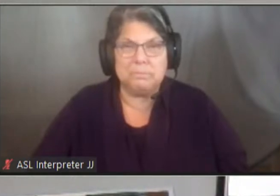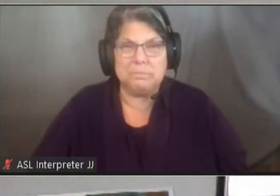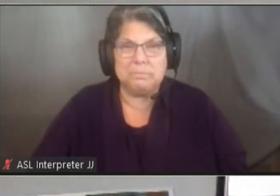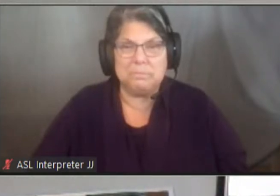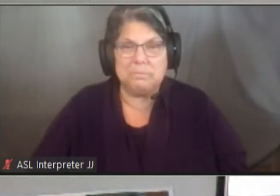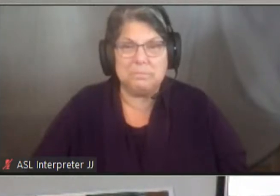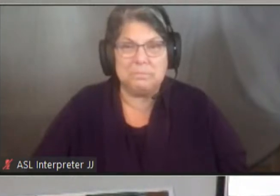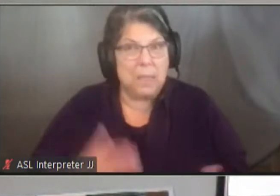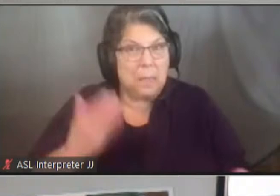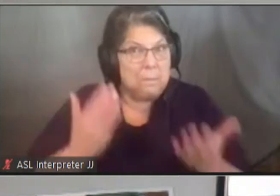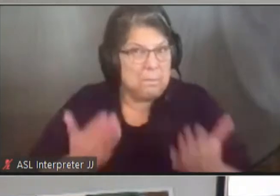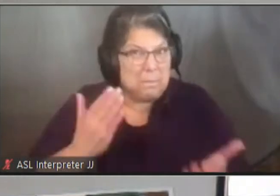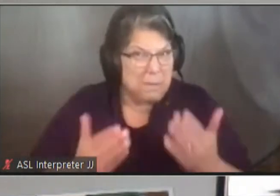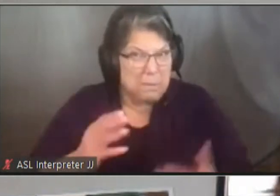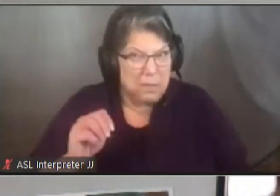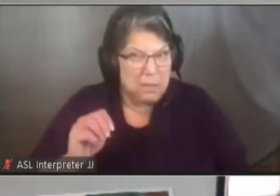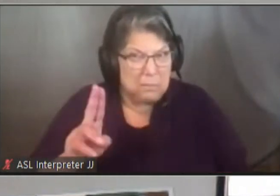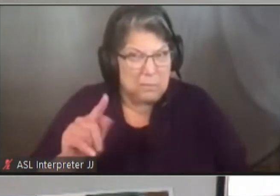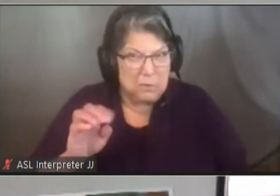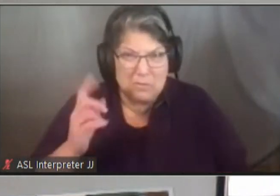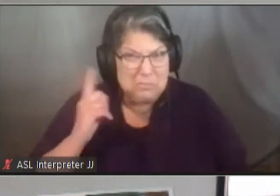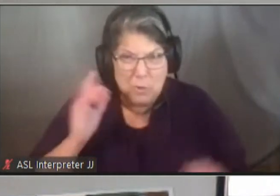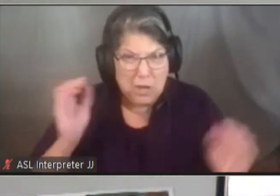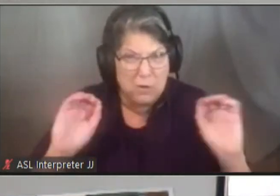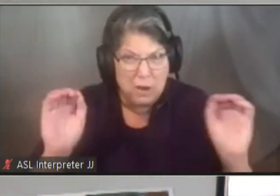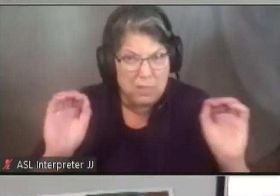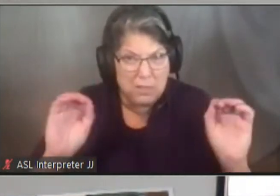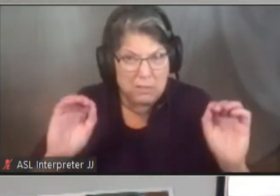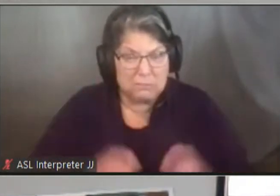You may have to unmute.